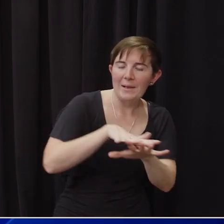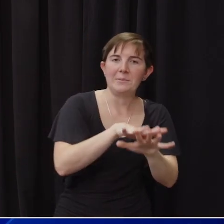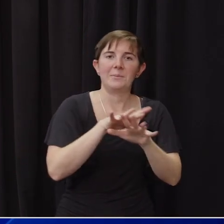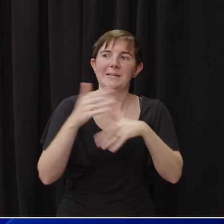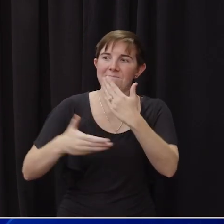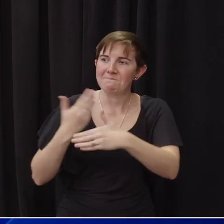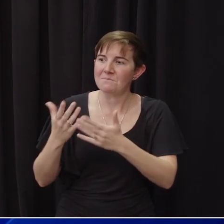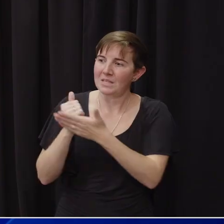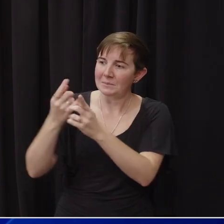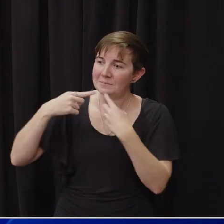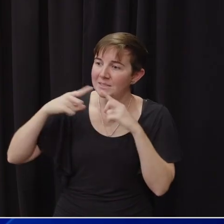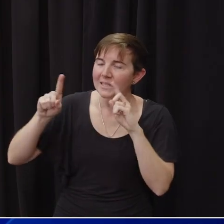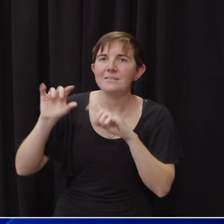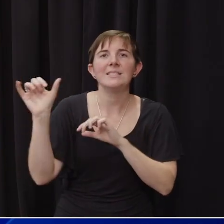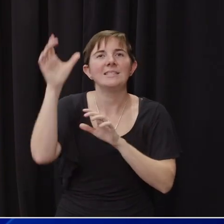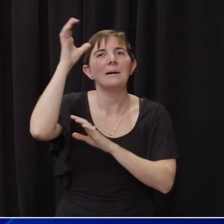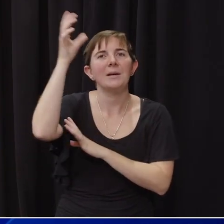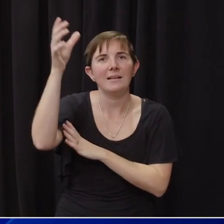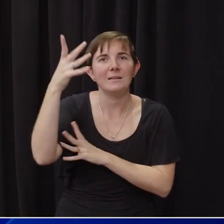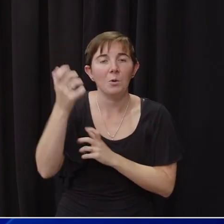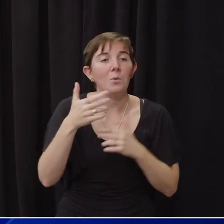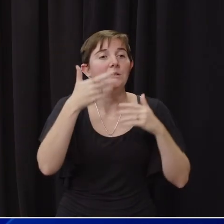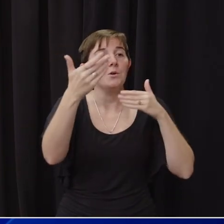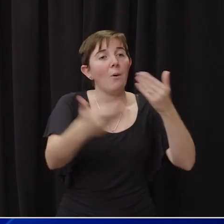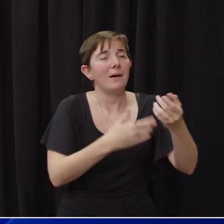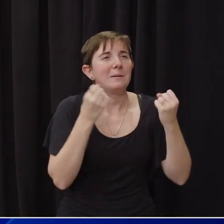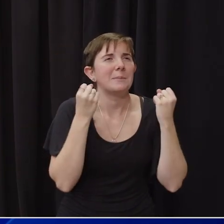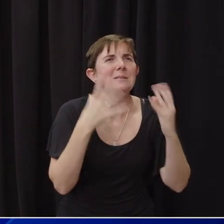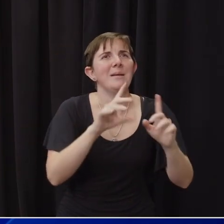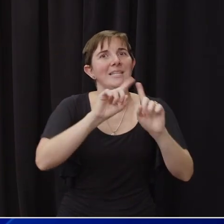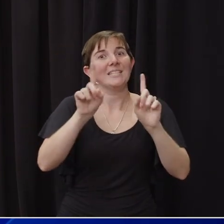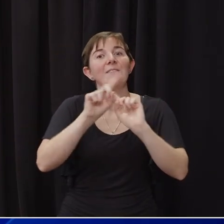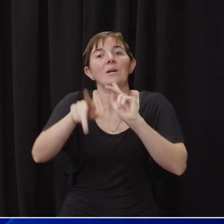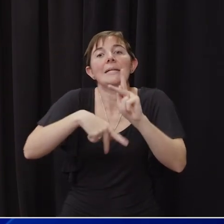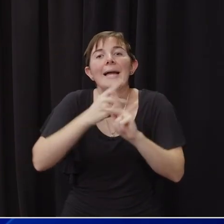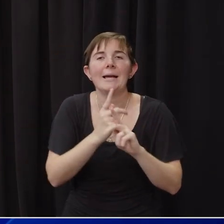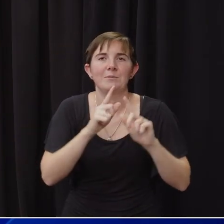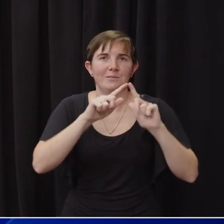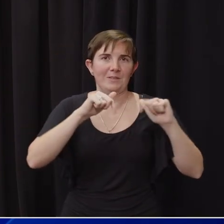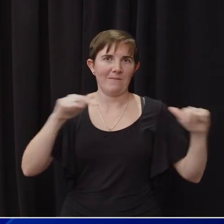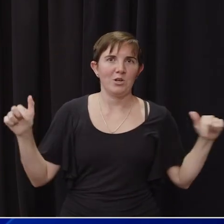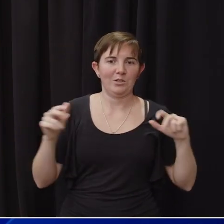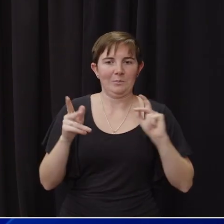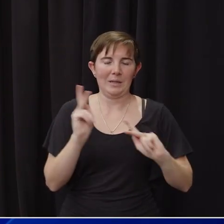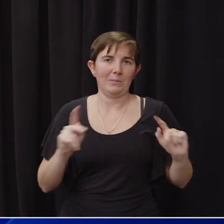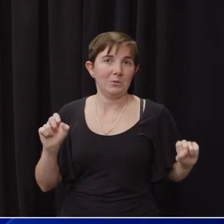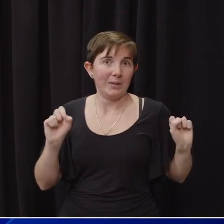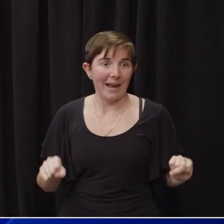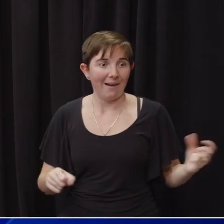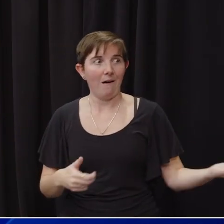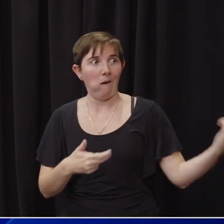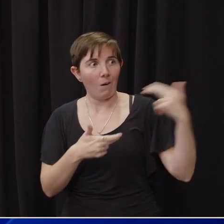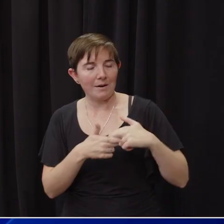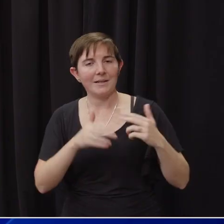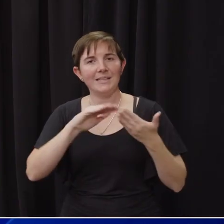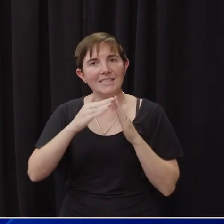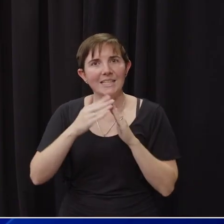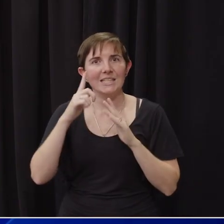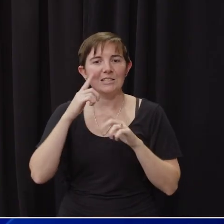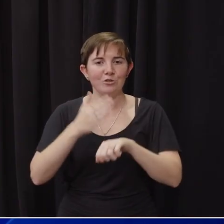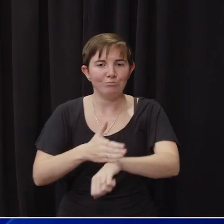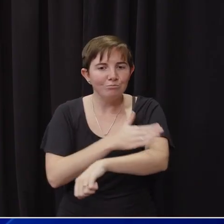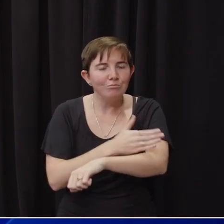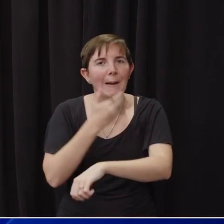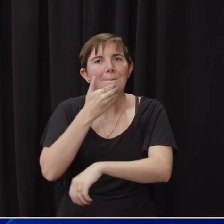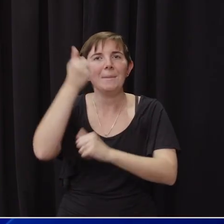This is the same thing. We want to welcome as many different types of diverse people as we can to the city to promote a better